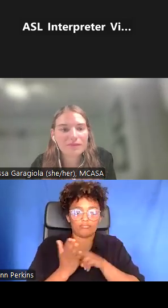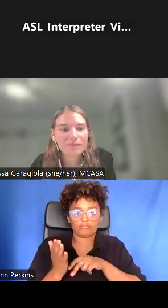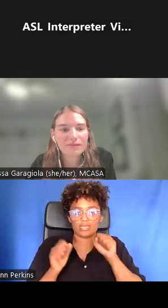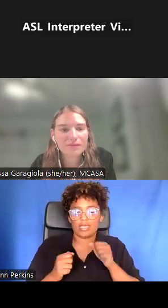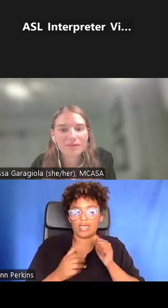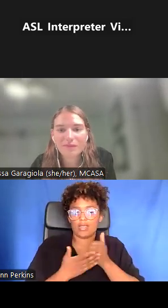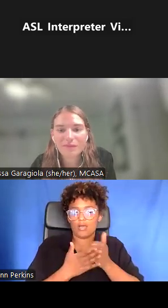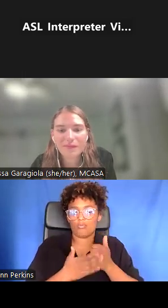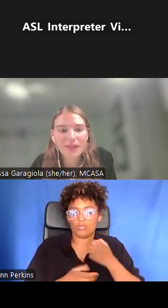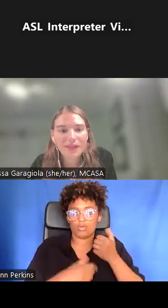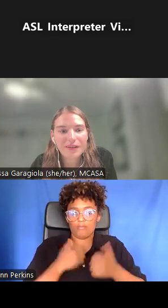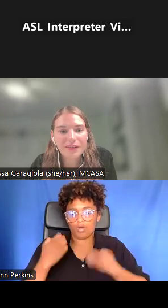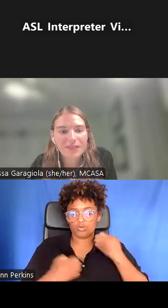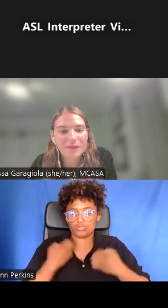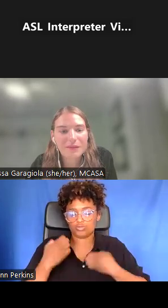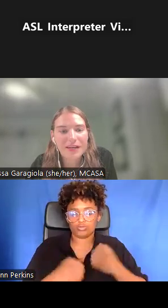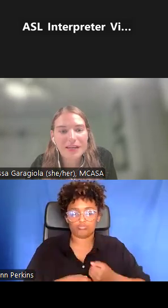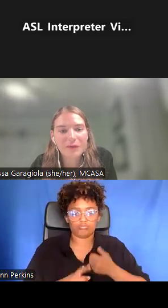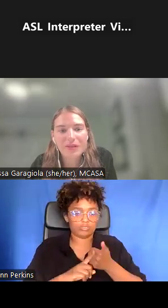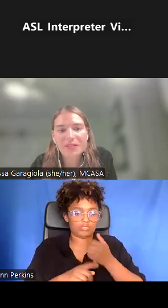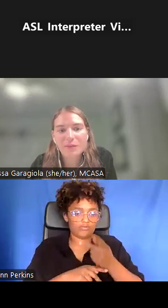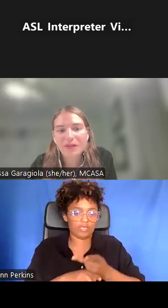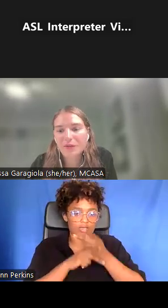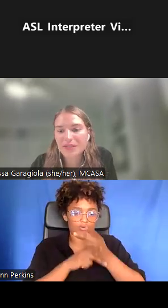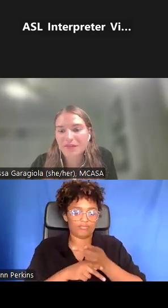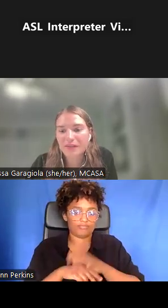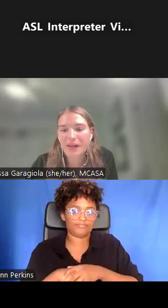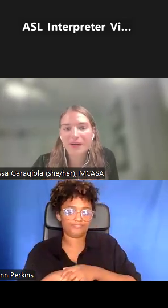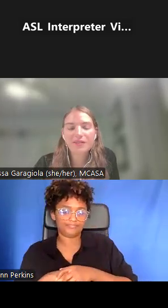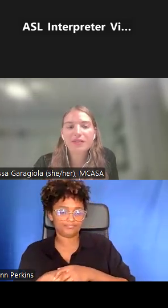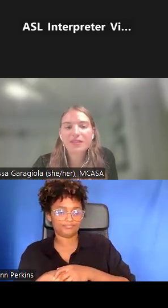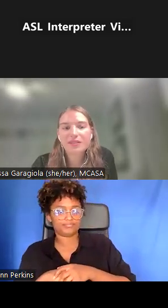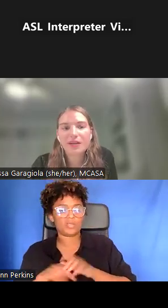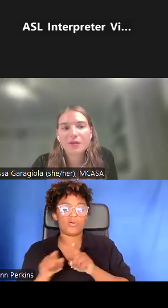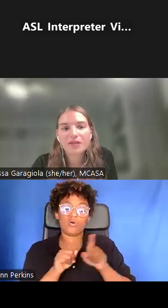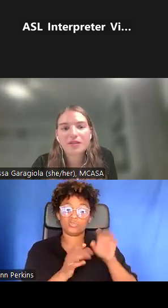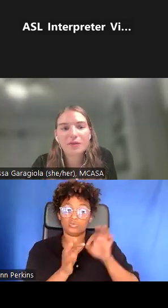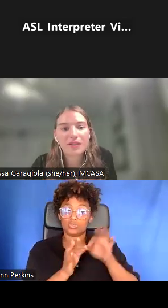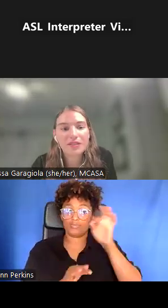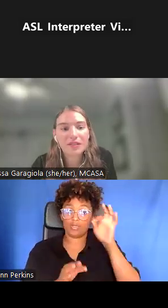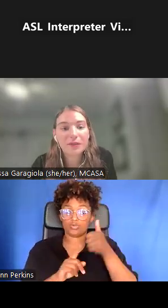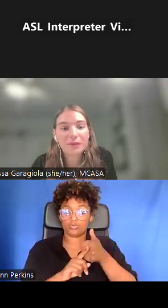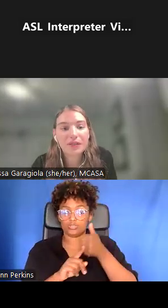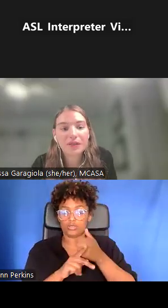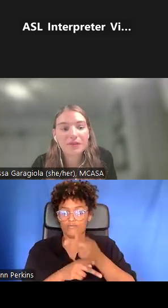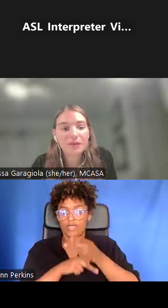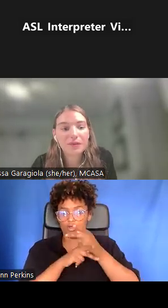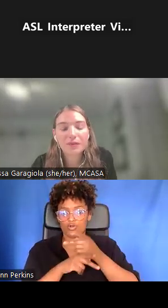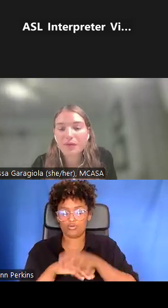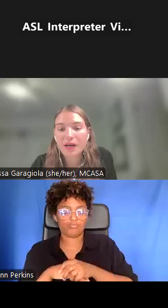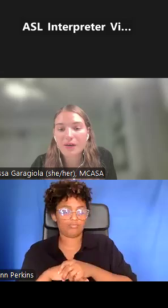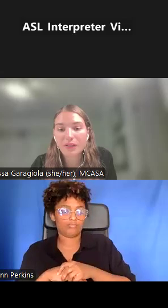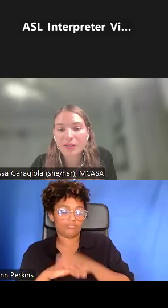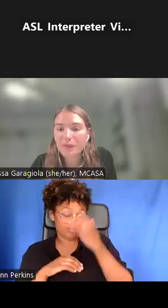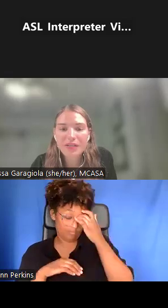emotional self-care. Awesome. And with spiritual self-care. So this, I do want to note, this could be